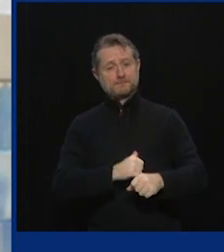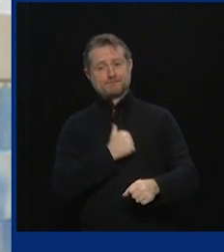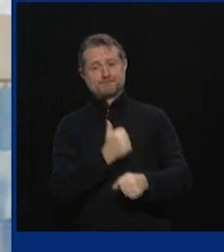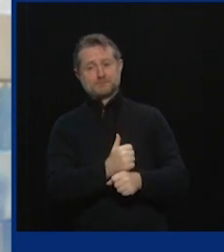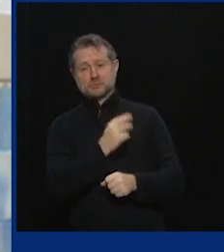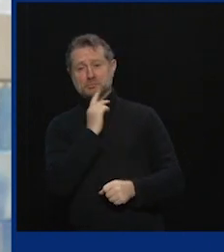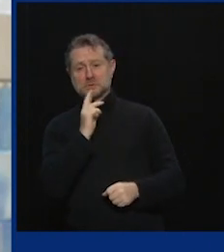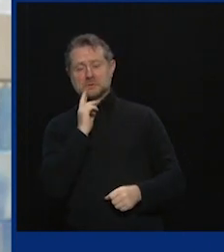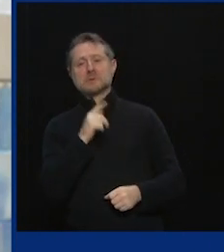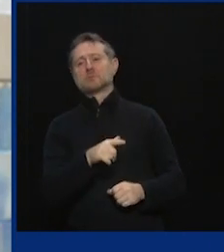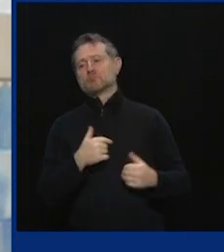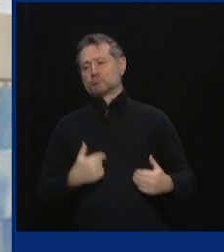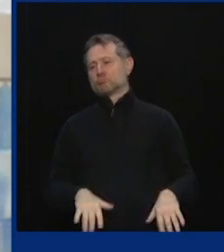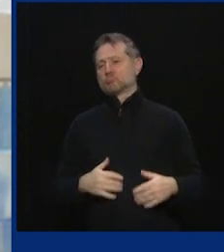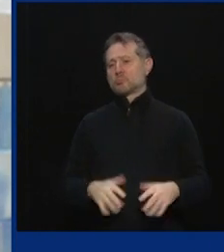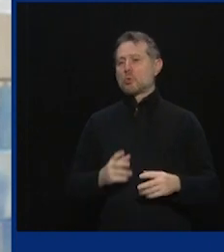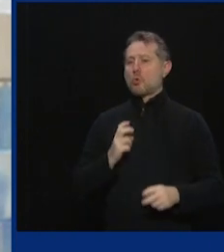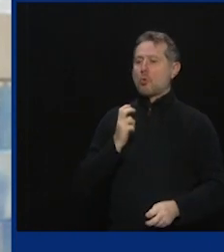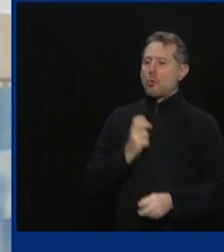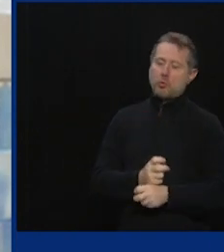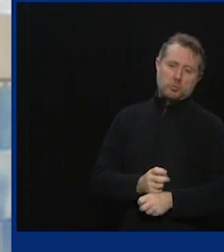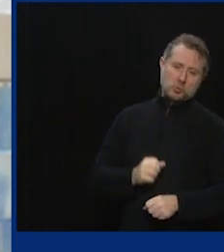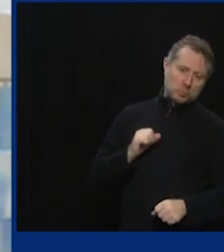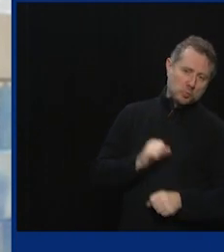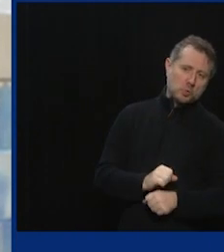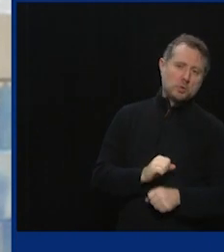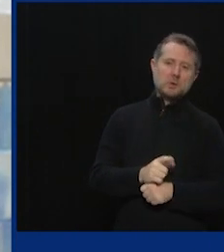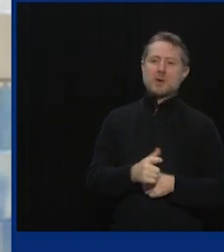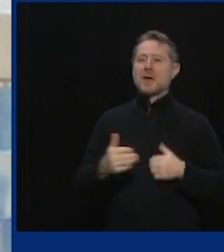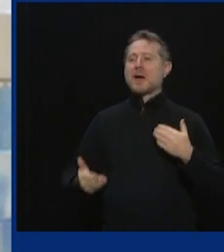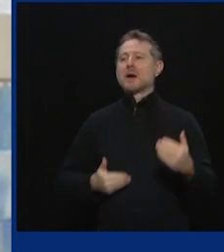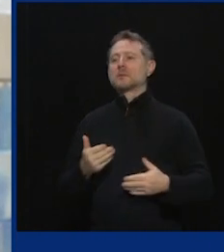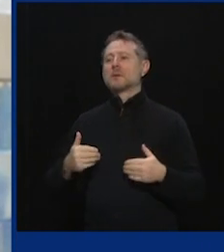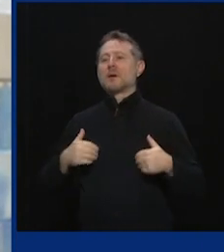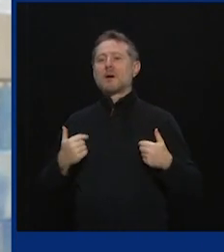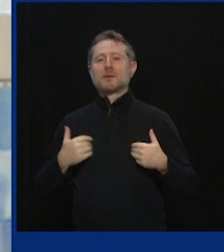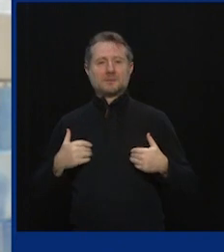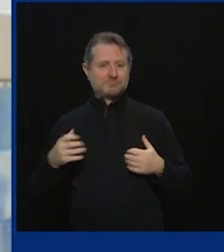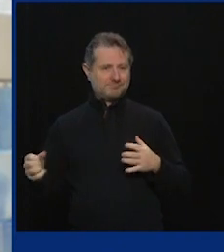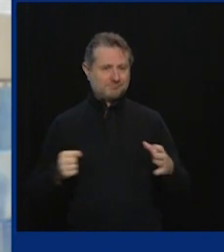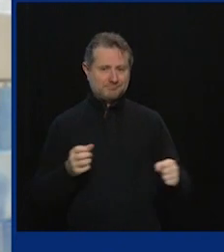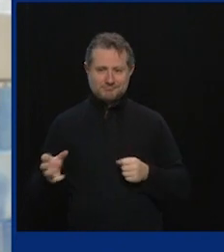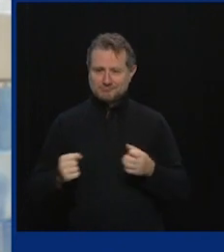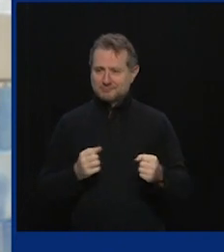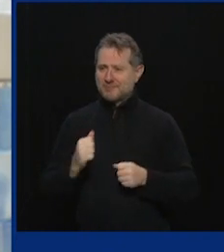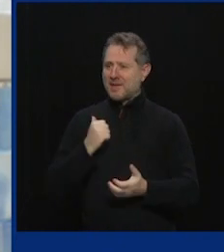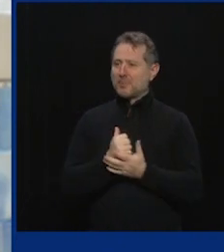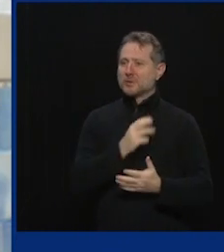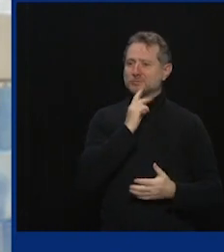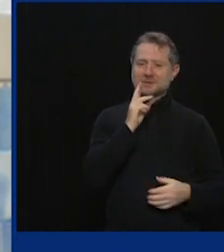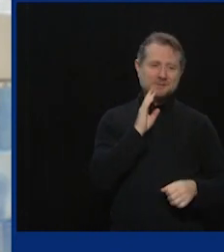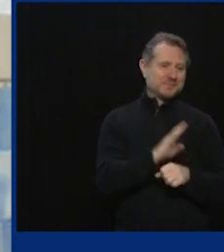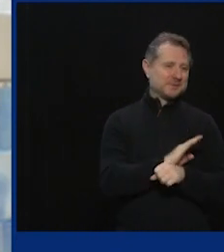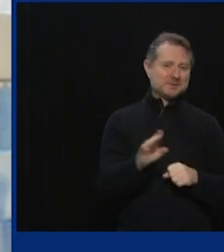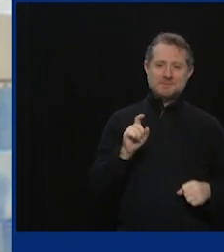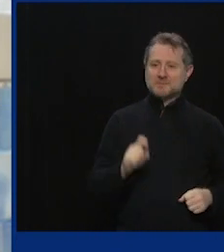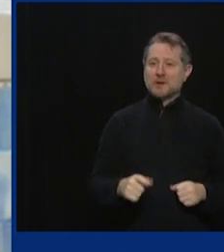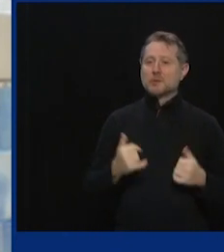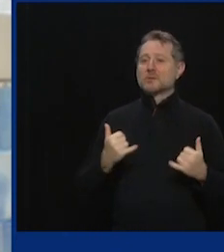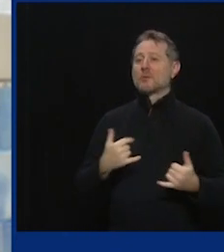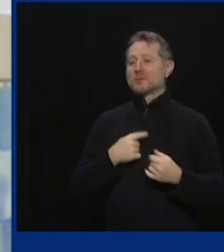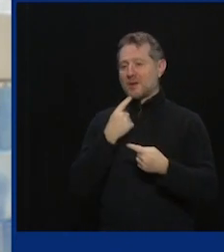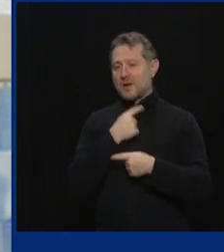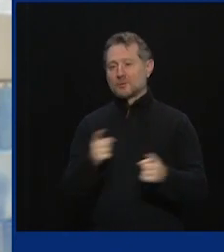they often give people their first job. We have to keep them alive and healthy. I'm today announcing a $25